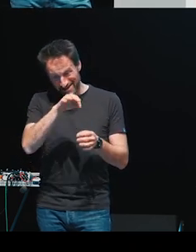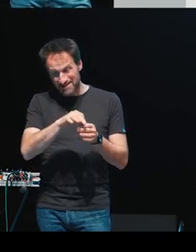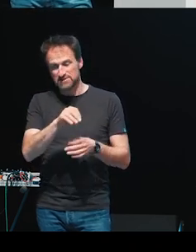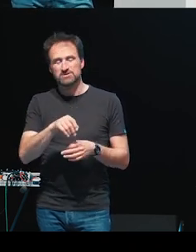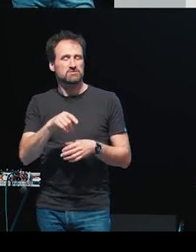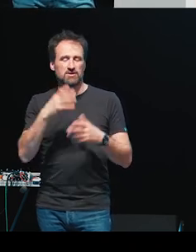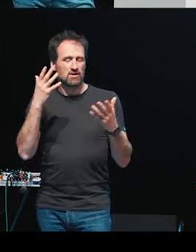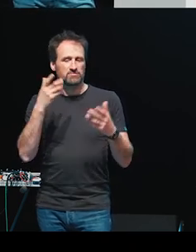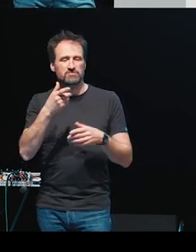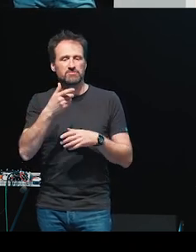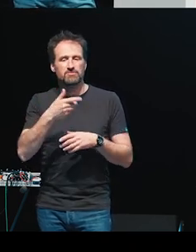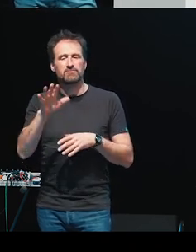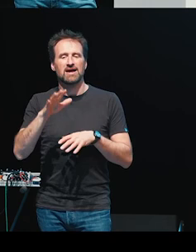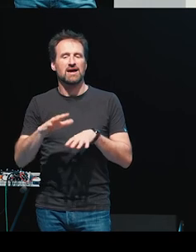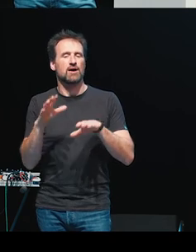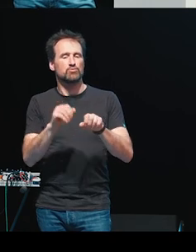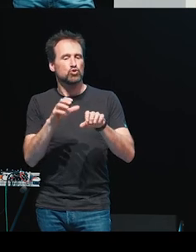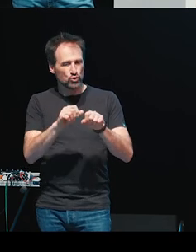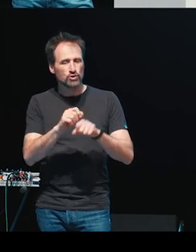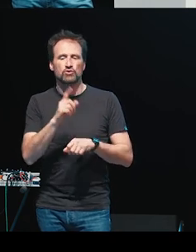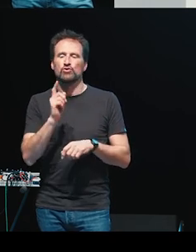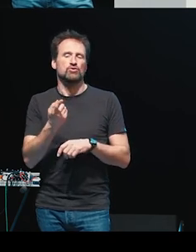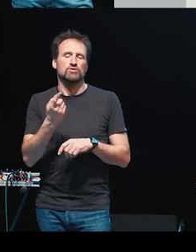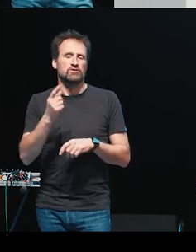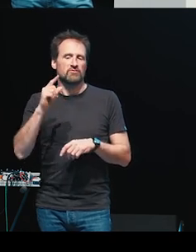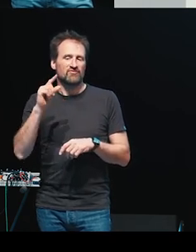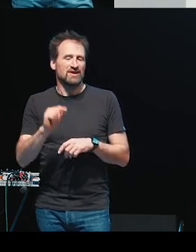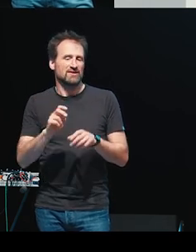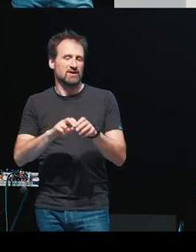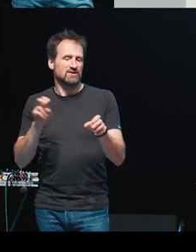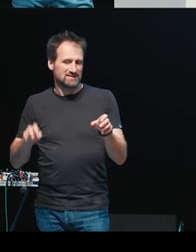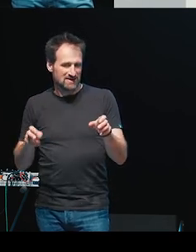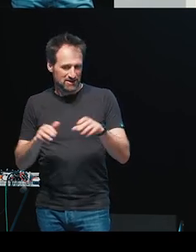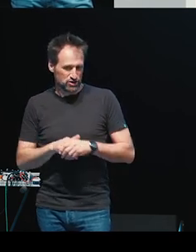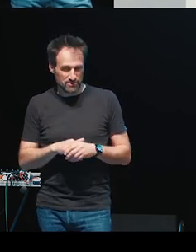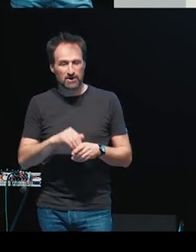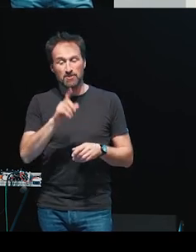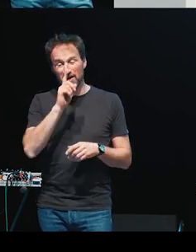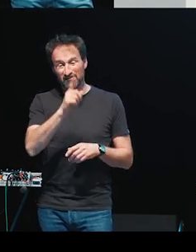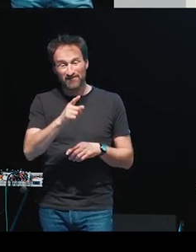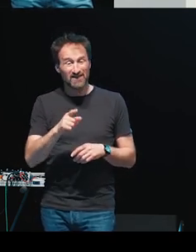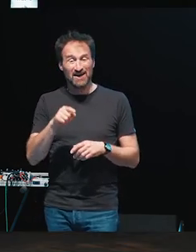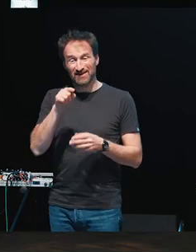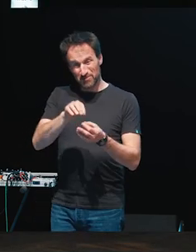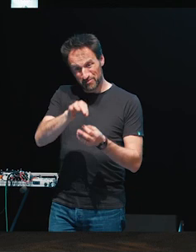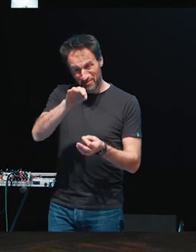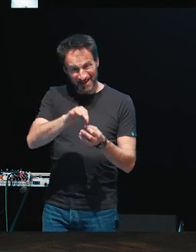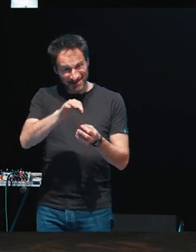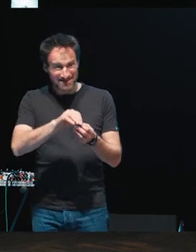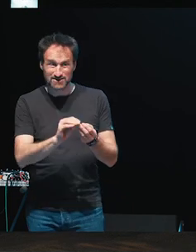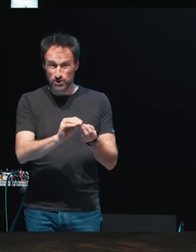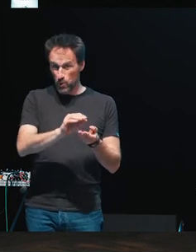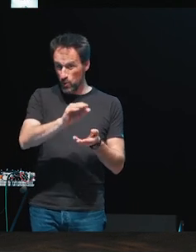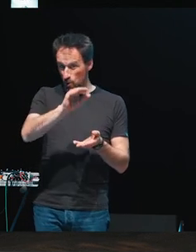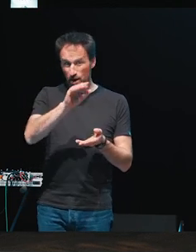cancellation. But if you don't have this one metrics by which you could be guaranteed that if this metrics goes higher